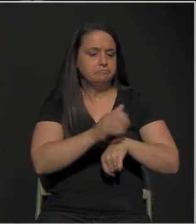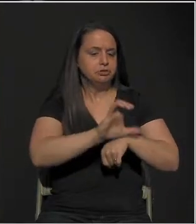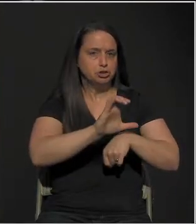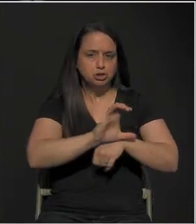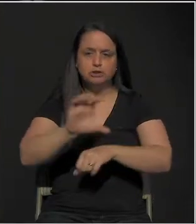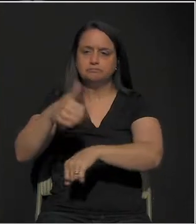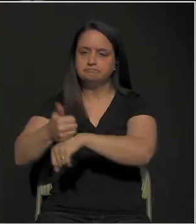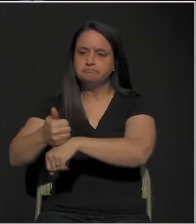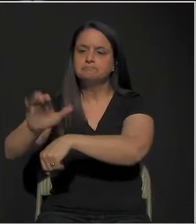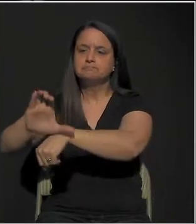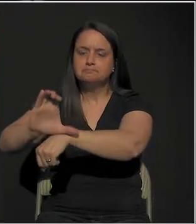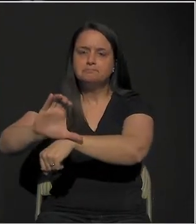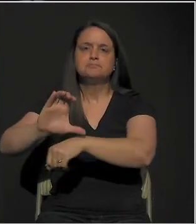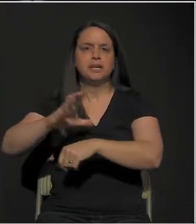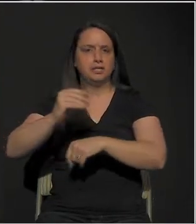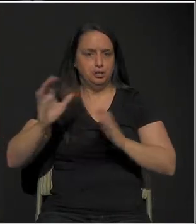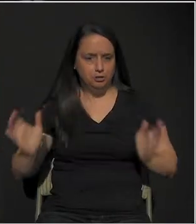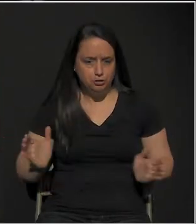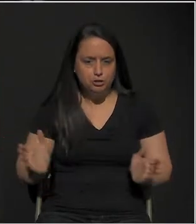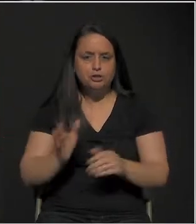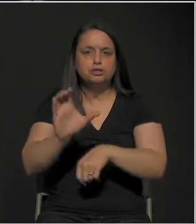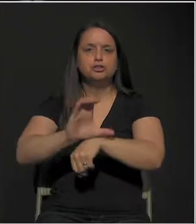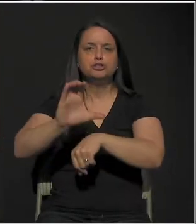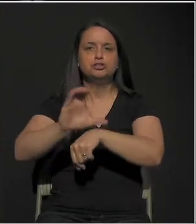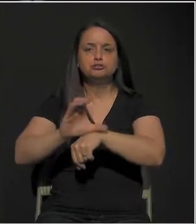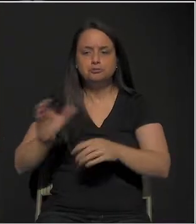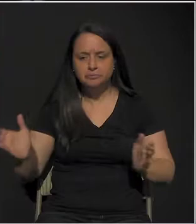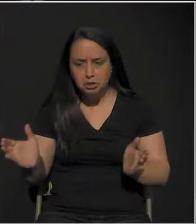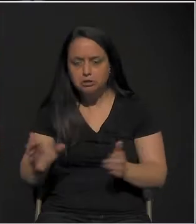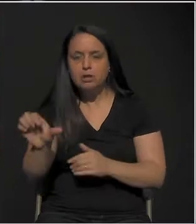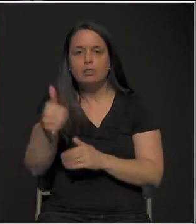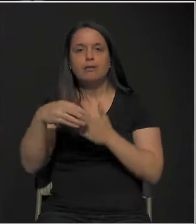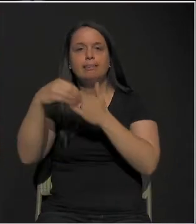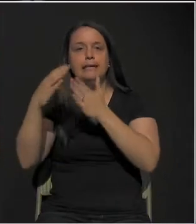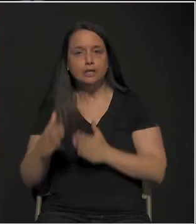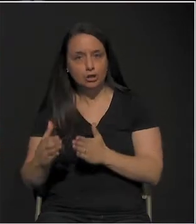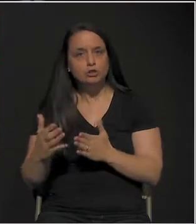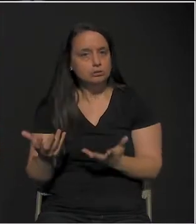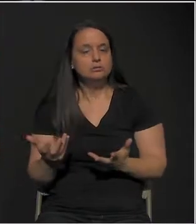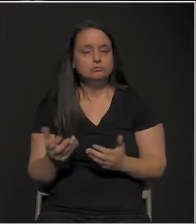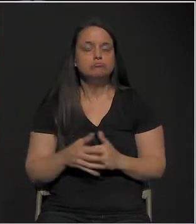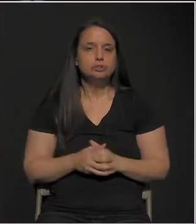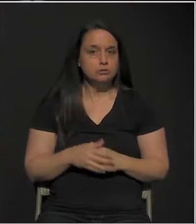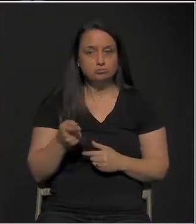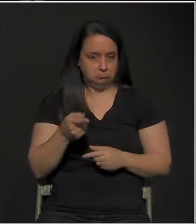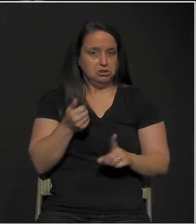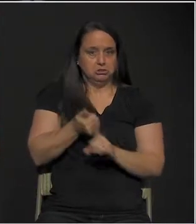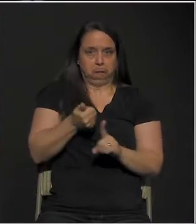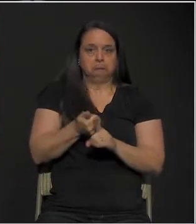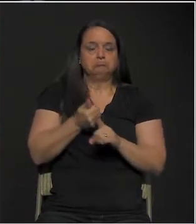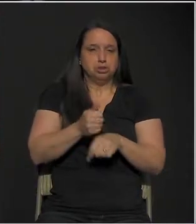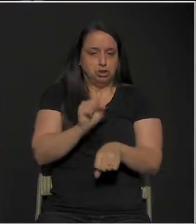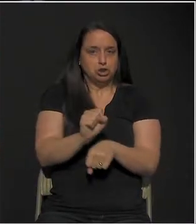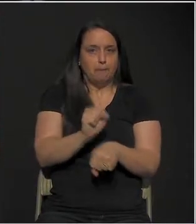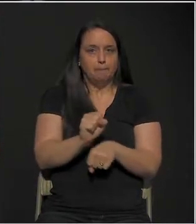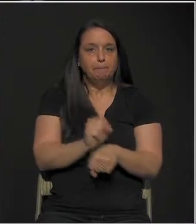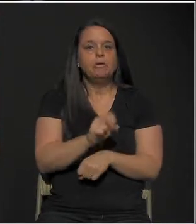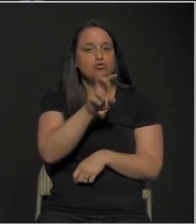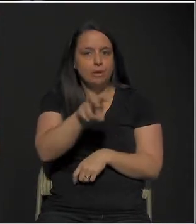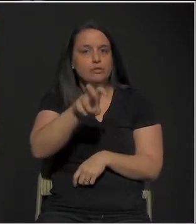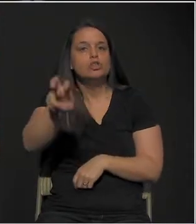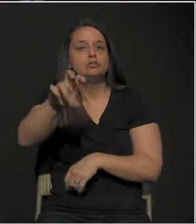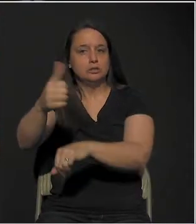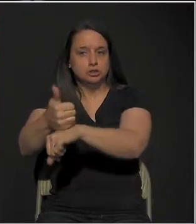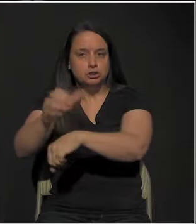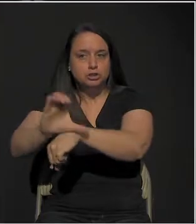he encourages churches, and he encourages other leaders. I mean, he's that's what he does. He travels around, and he starts